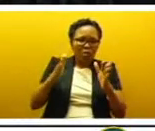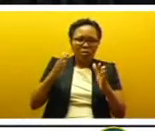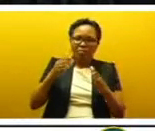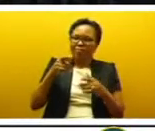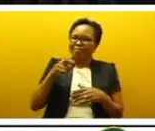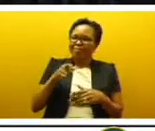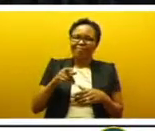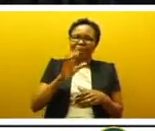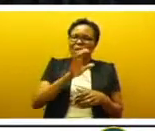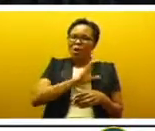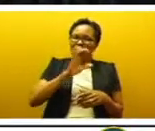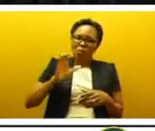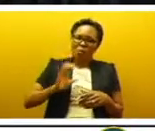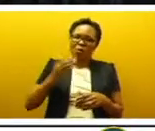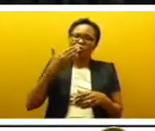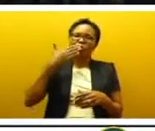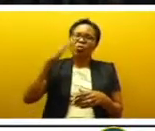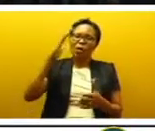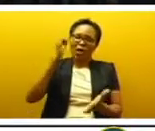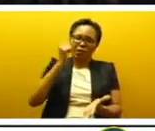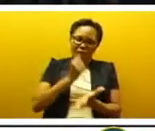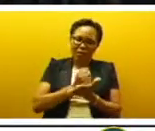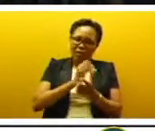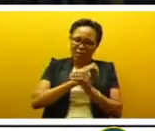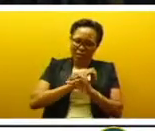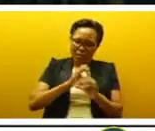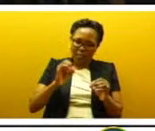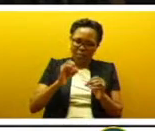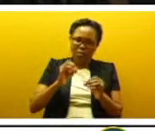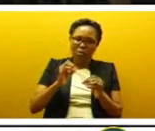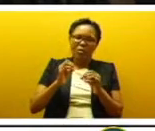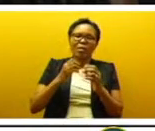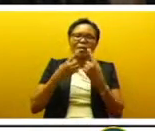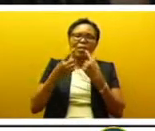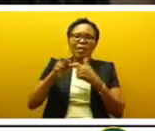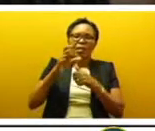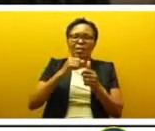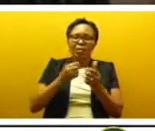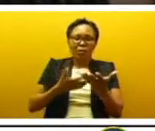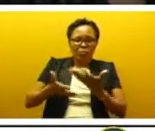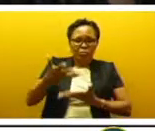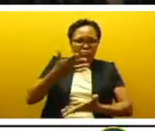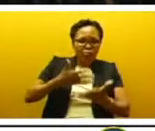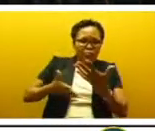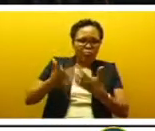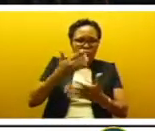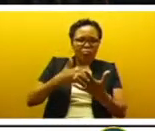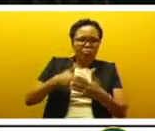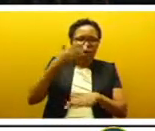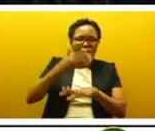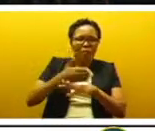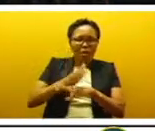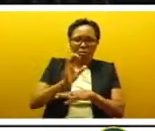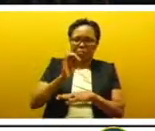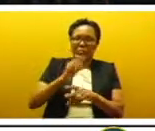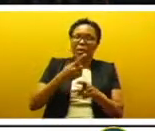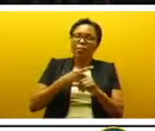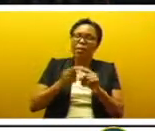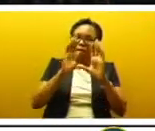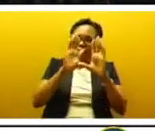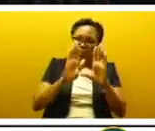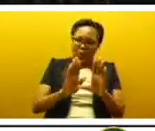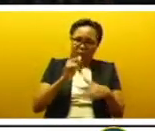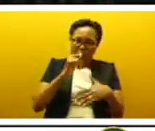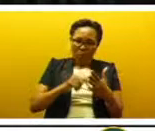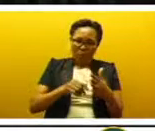the commissions to say those interactions she talked about were not true. But more importantly is this.